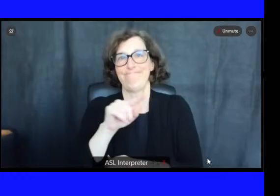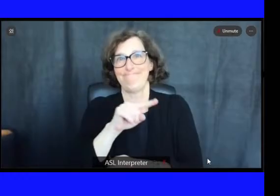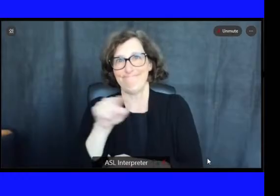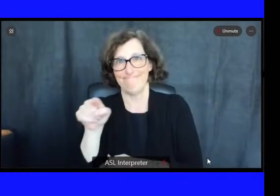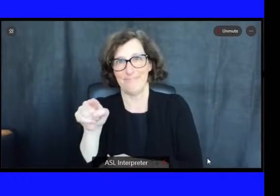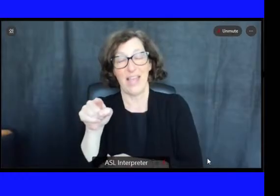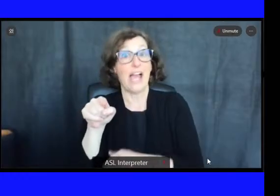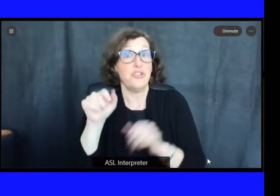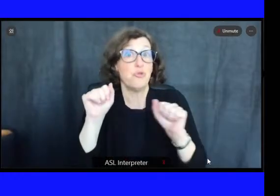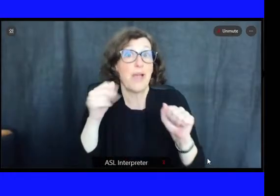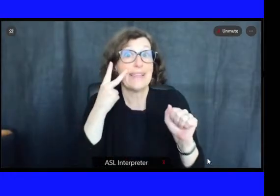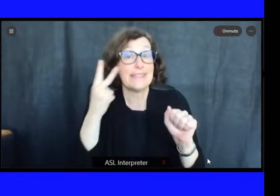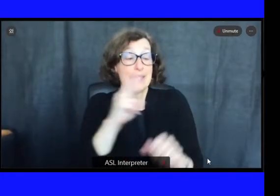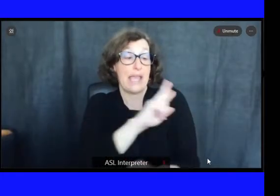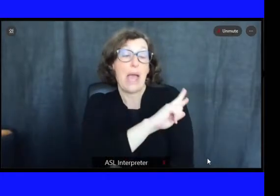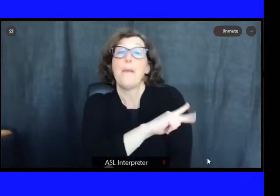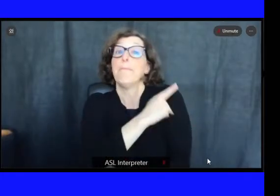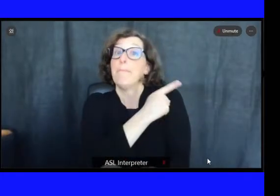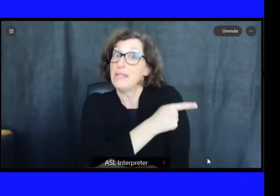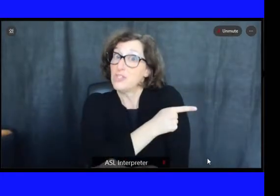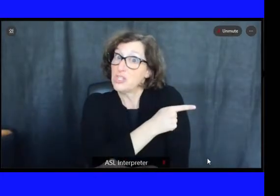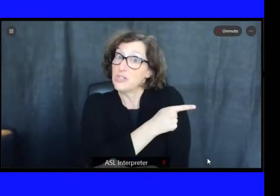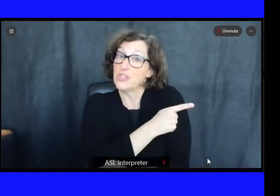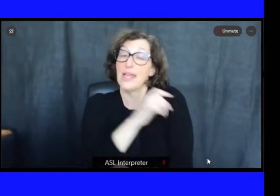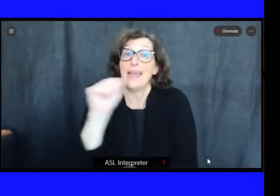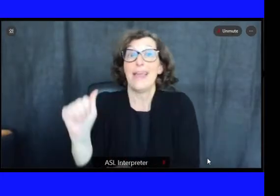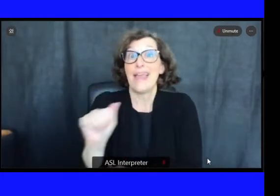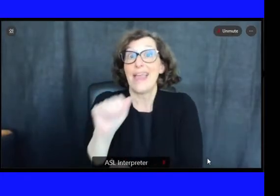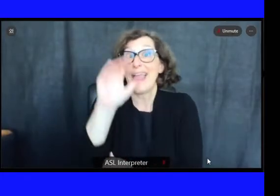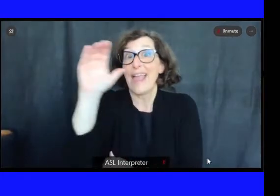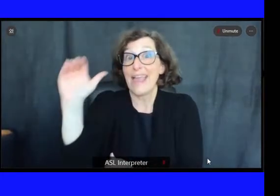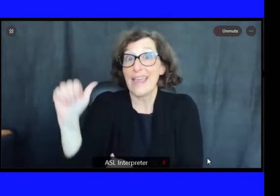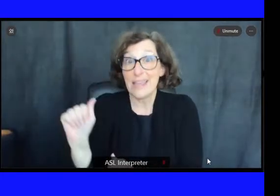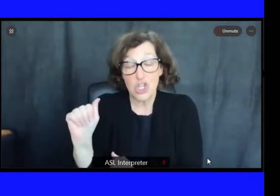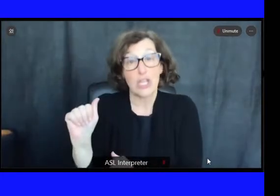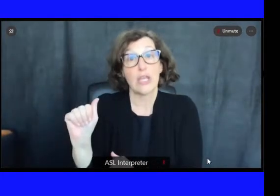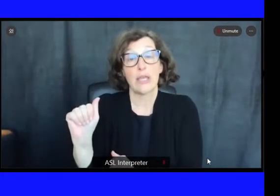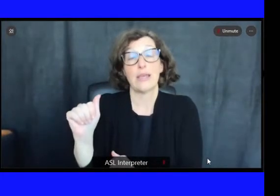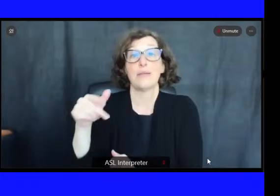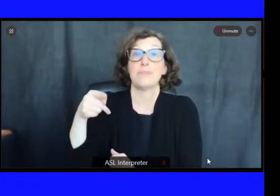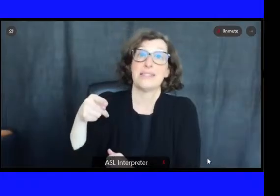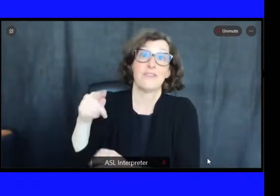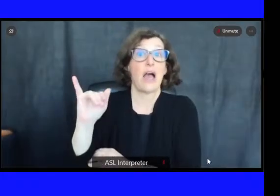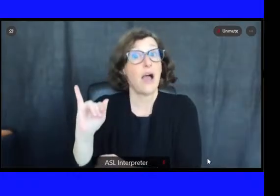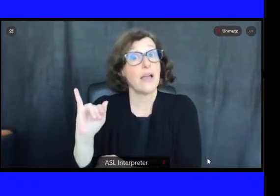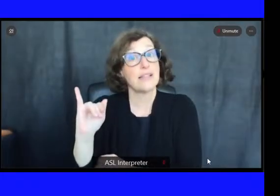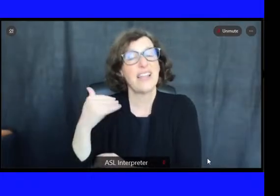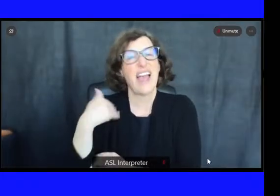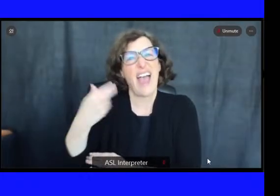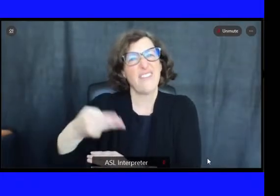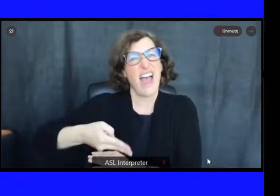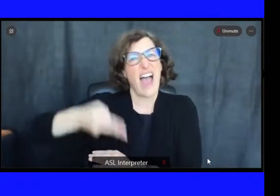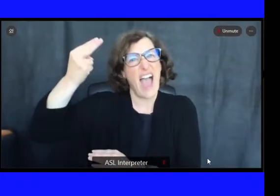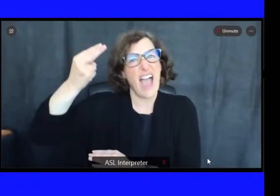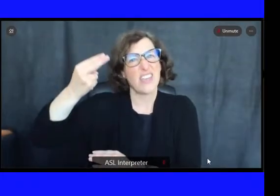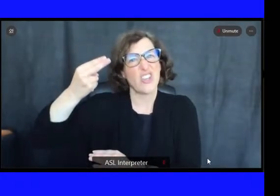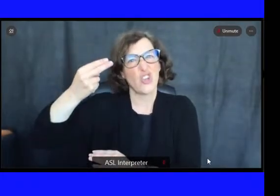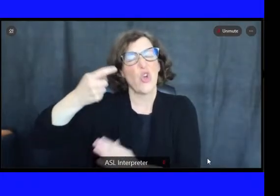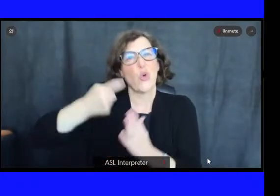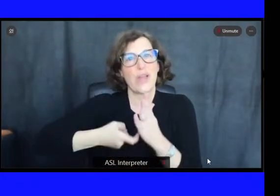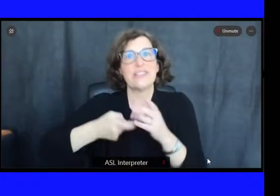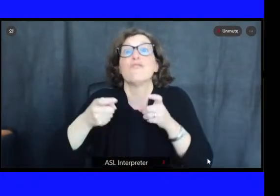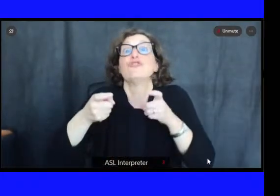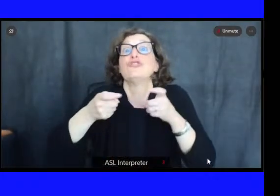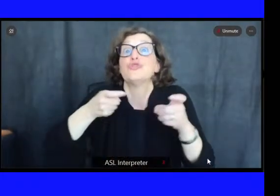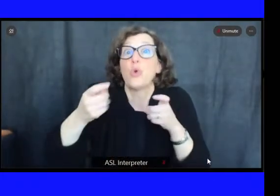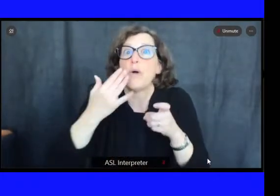When we look at diabetes control rate according to age, we see that the younger population, ages 18